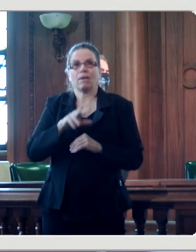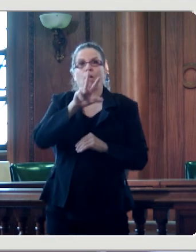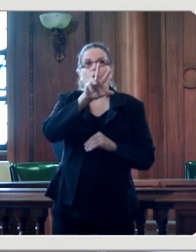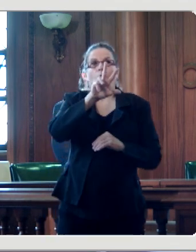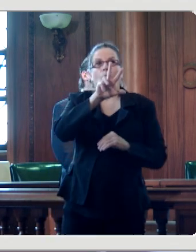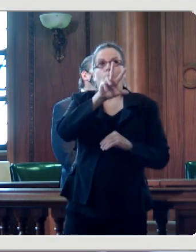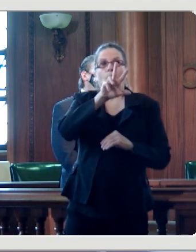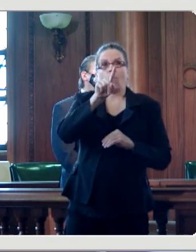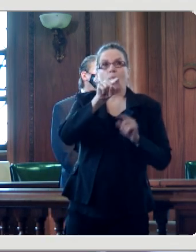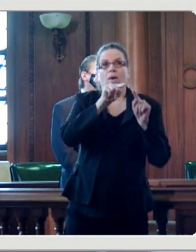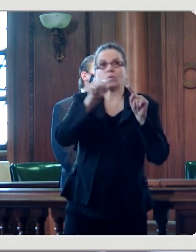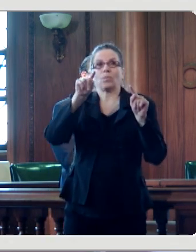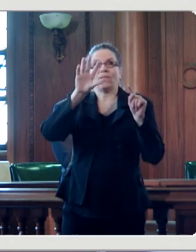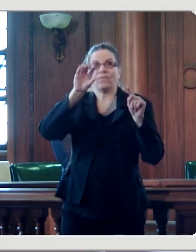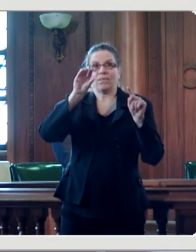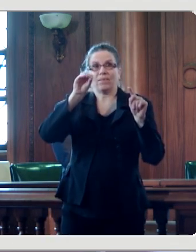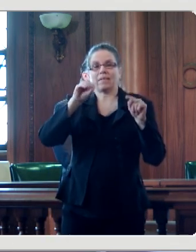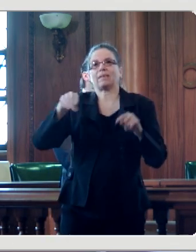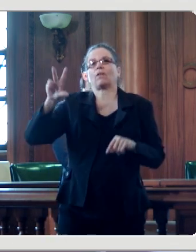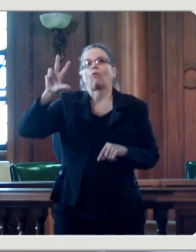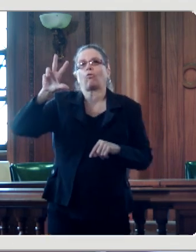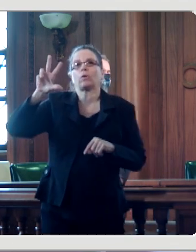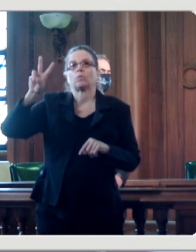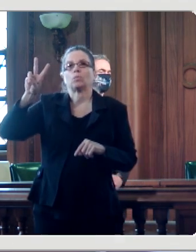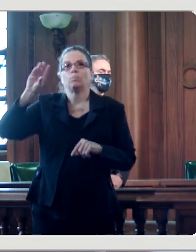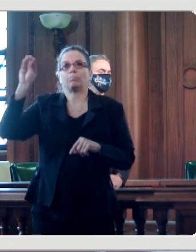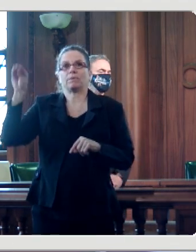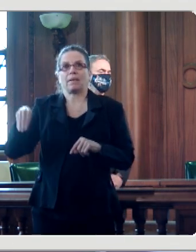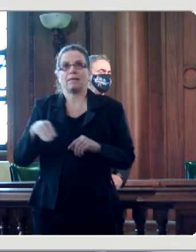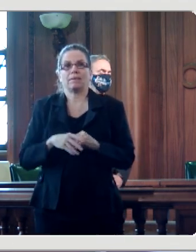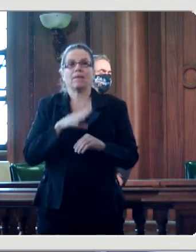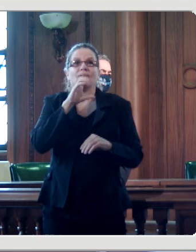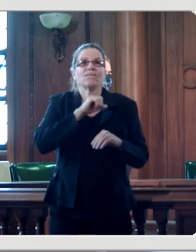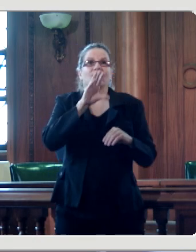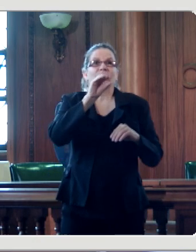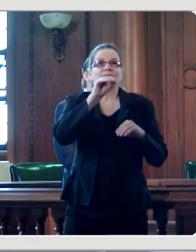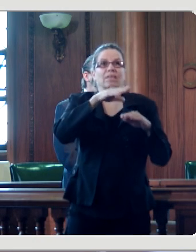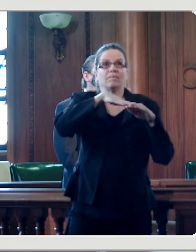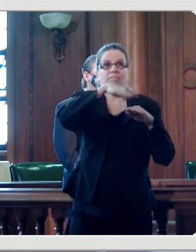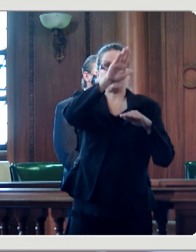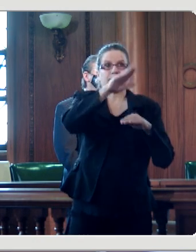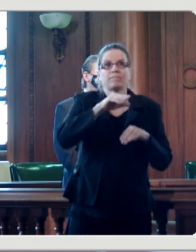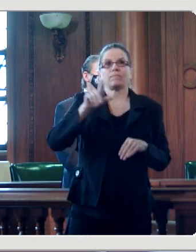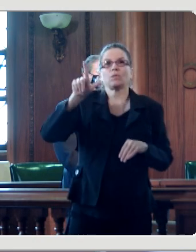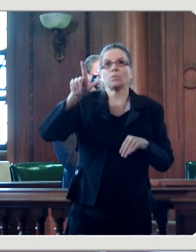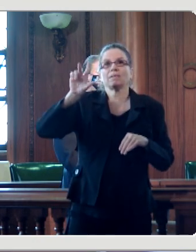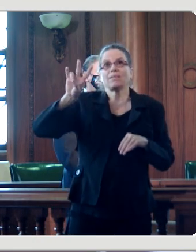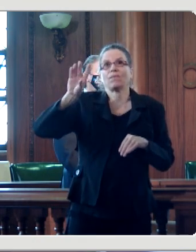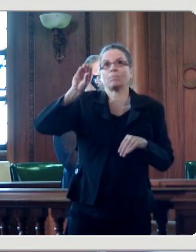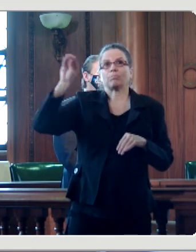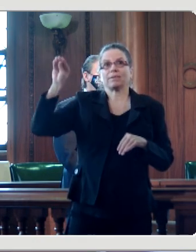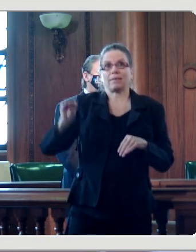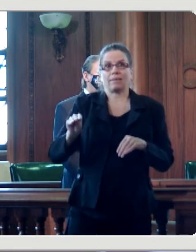51 and older is 27%. The race category is broken down, again, that